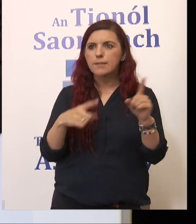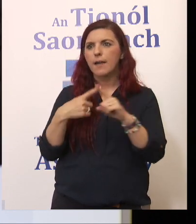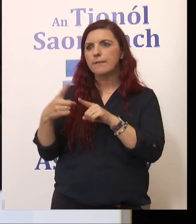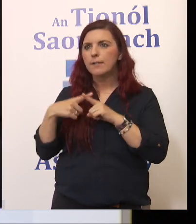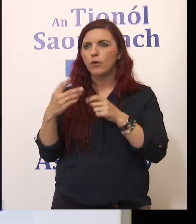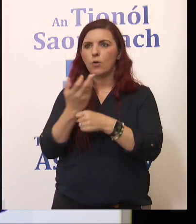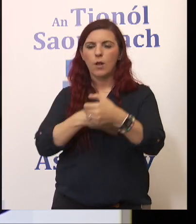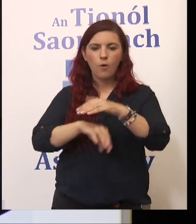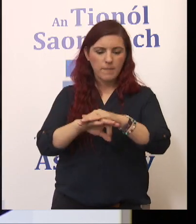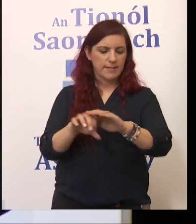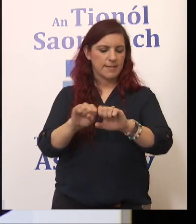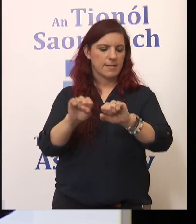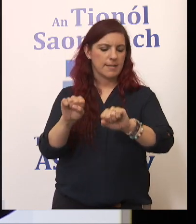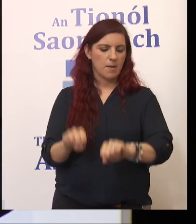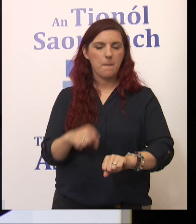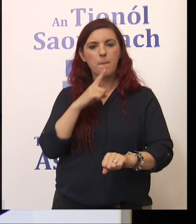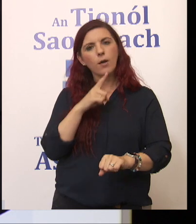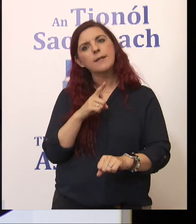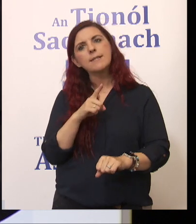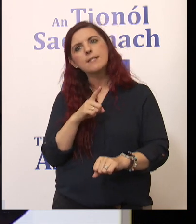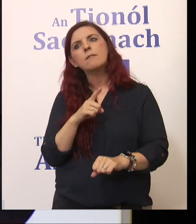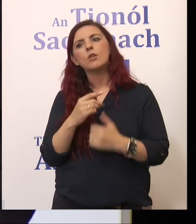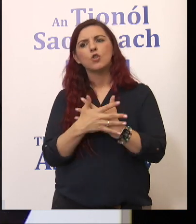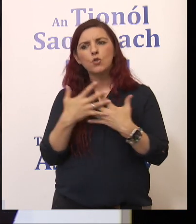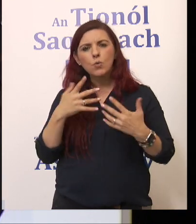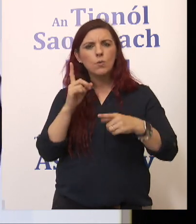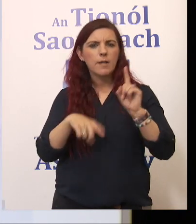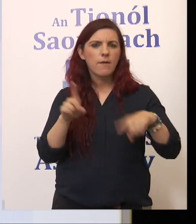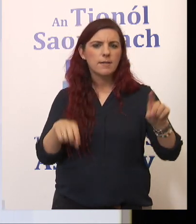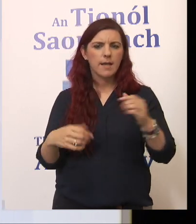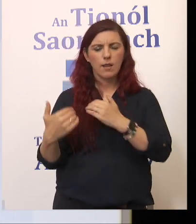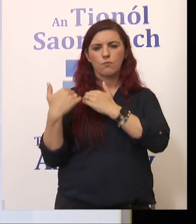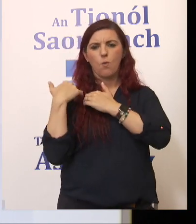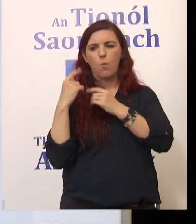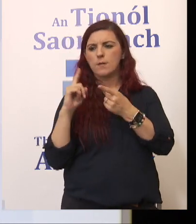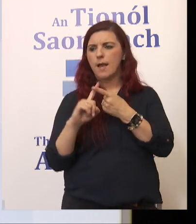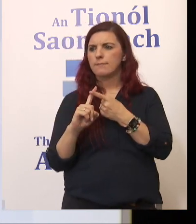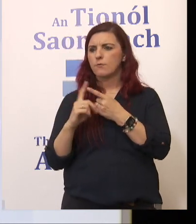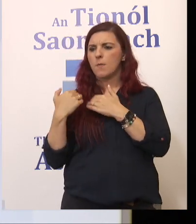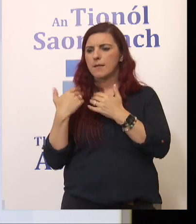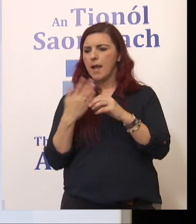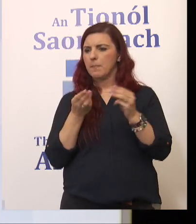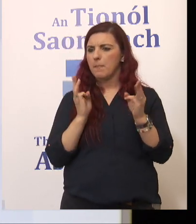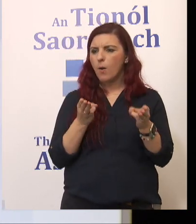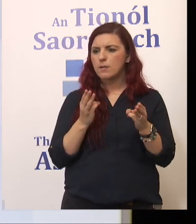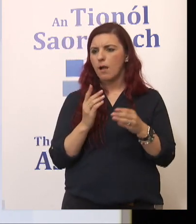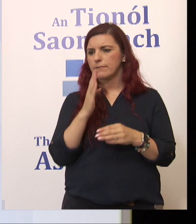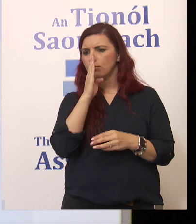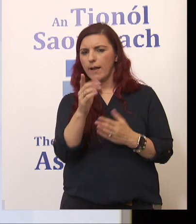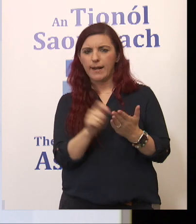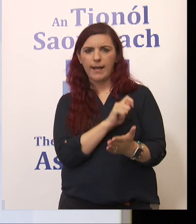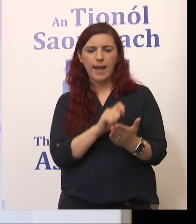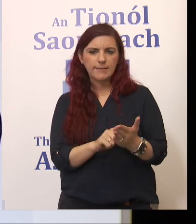local government systems, and there really is a huge diversity in the roles and responsibilities and powers of directly